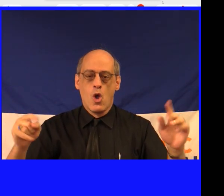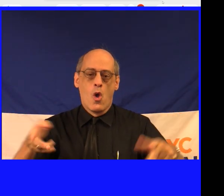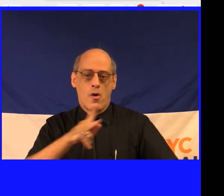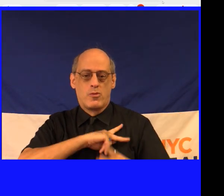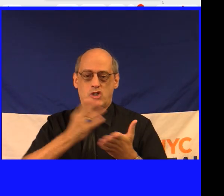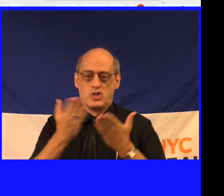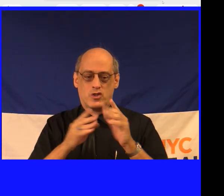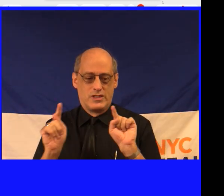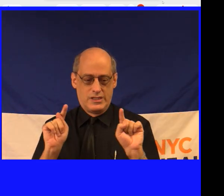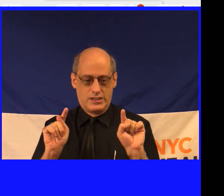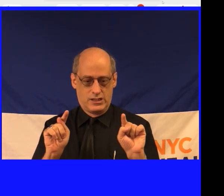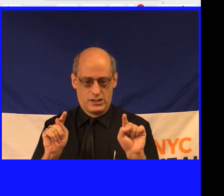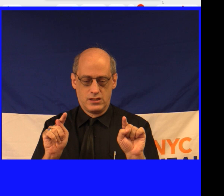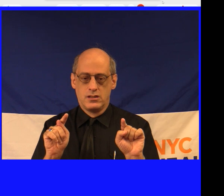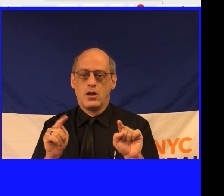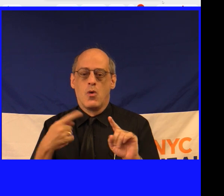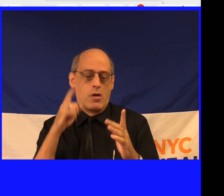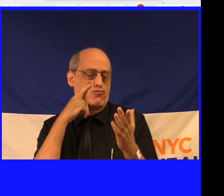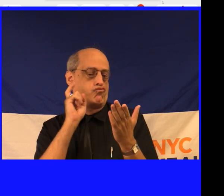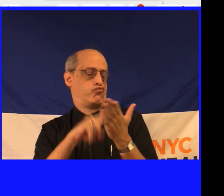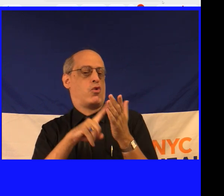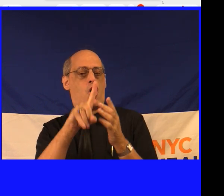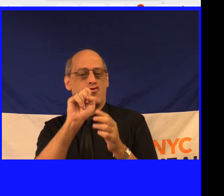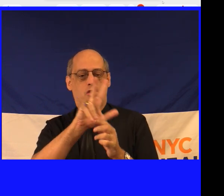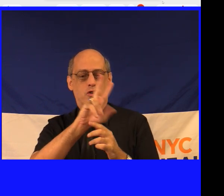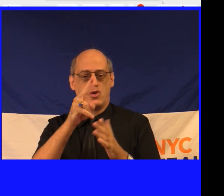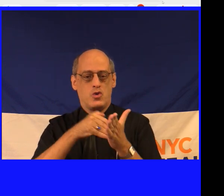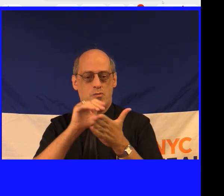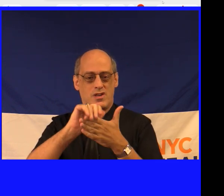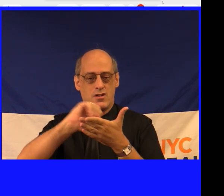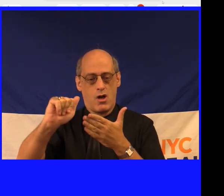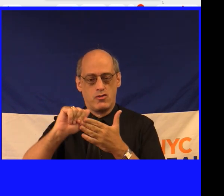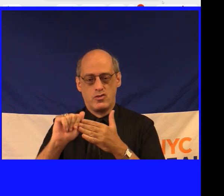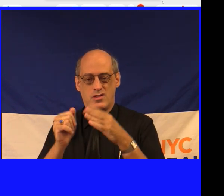services. And we witnessed a $132 million increase,